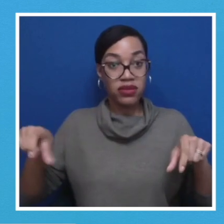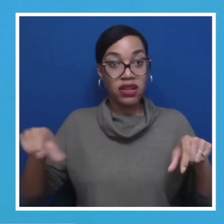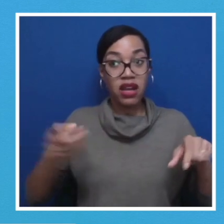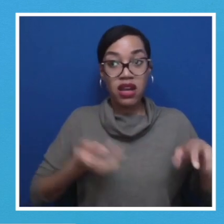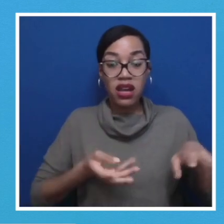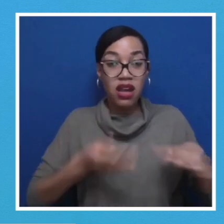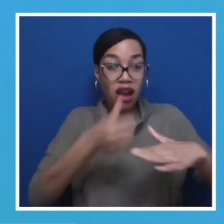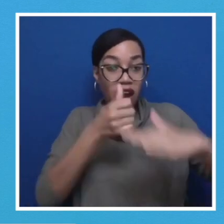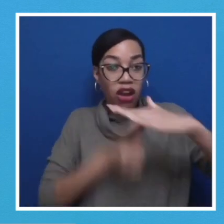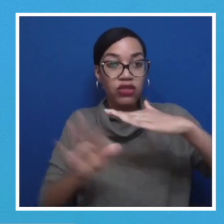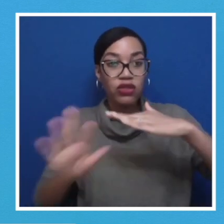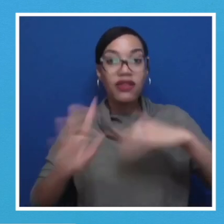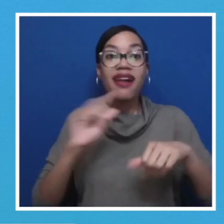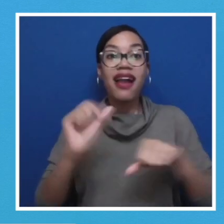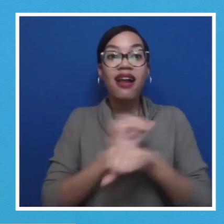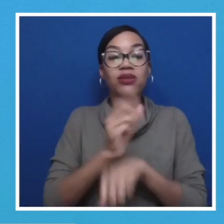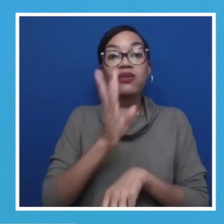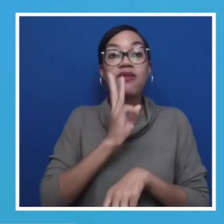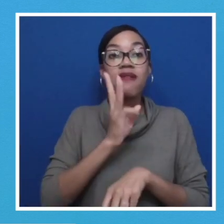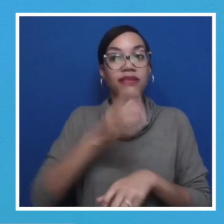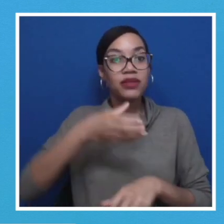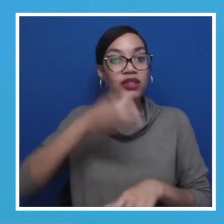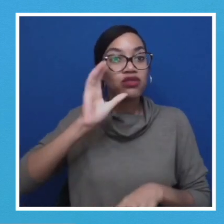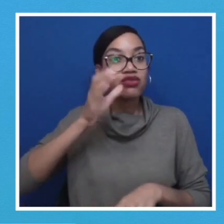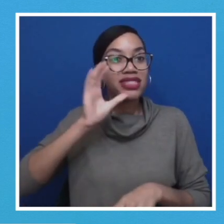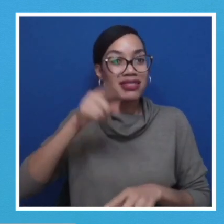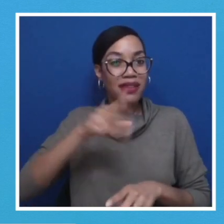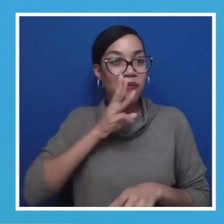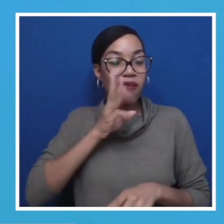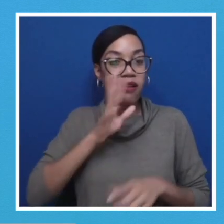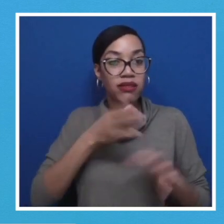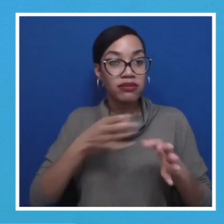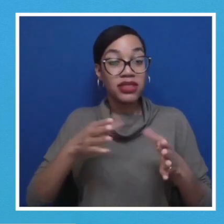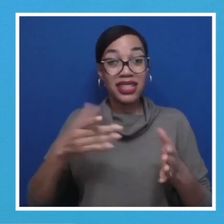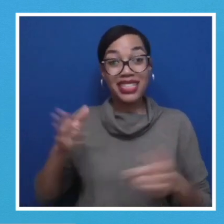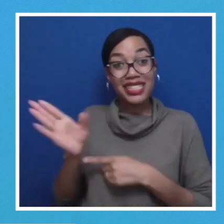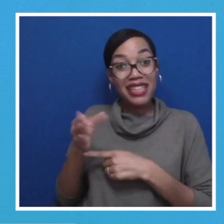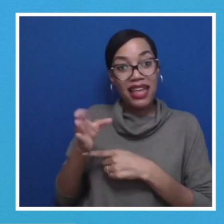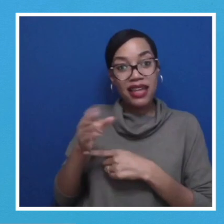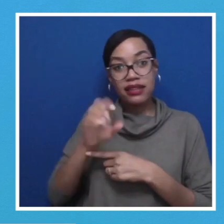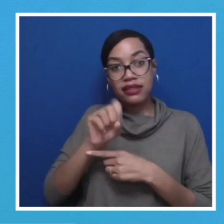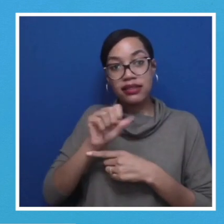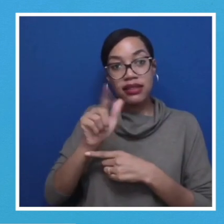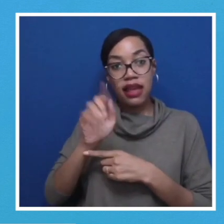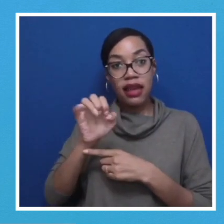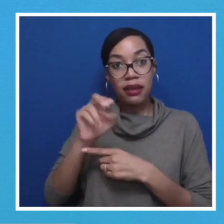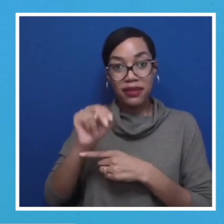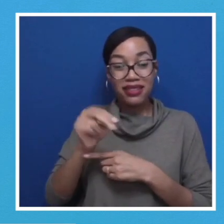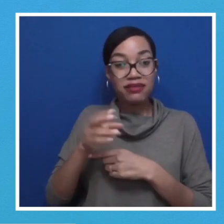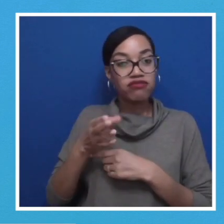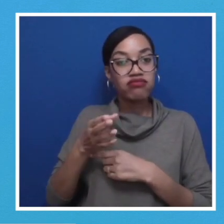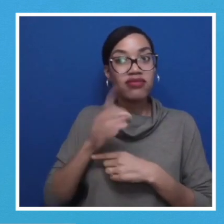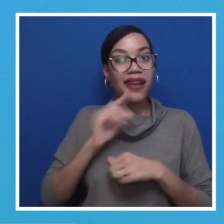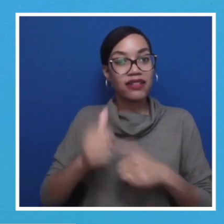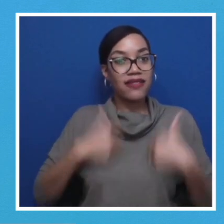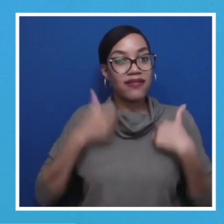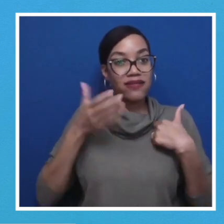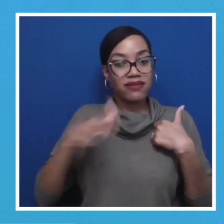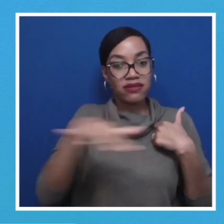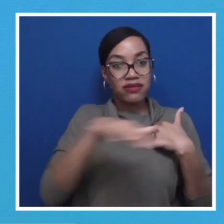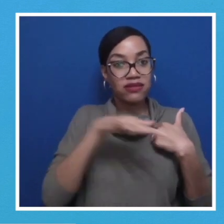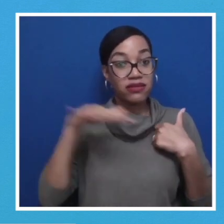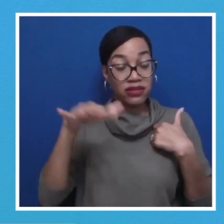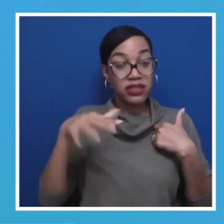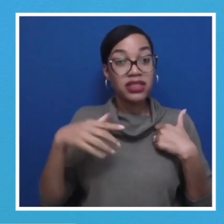actual drinking water and one of the best salmon runs in the world. And pipelines burst all the time, like 10 bursts a day.